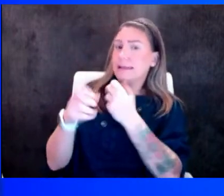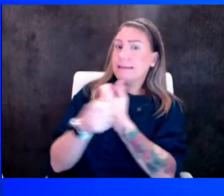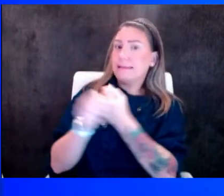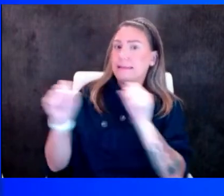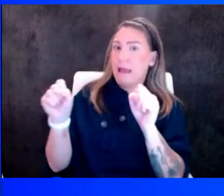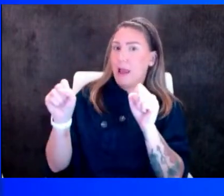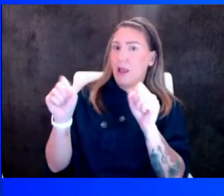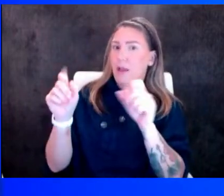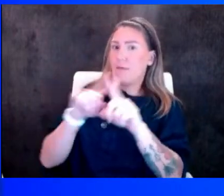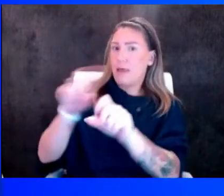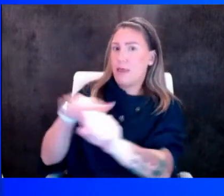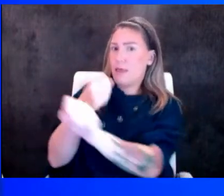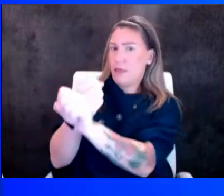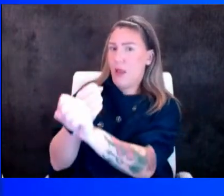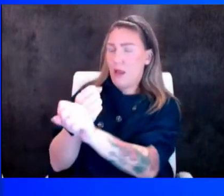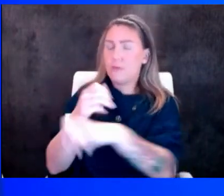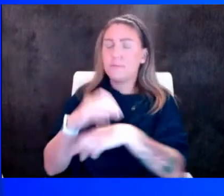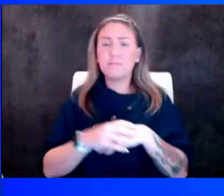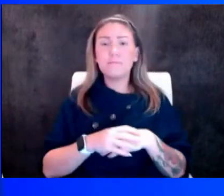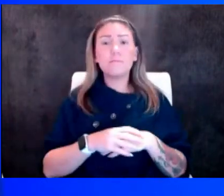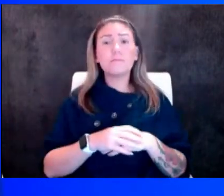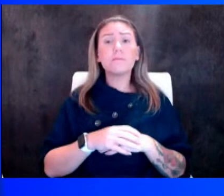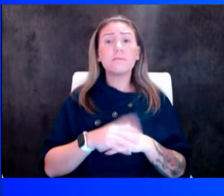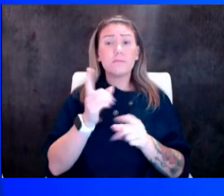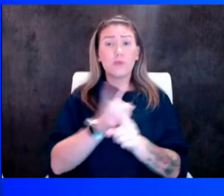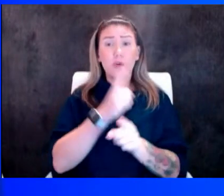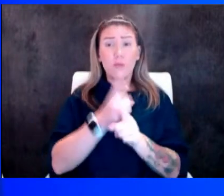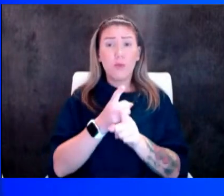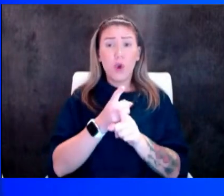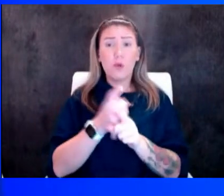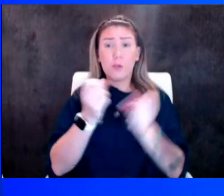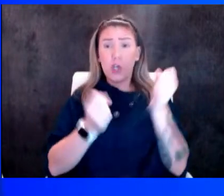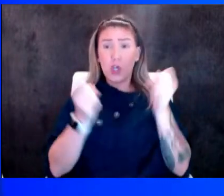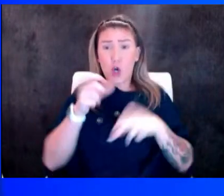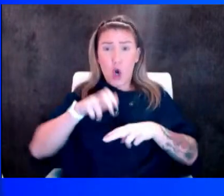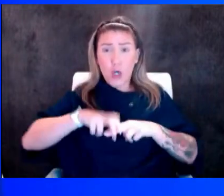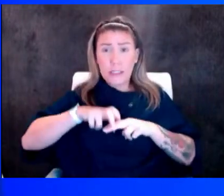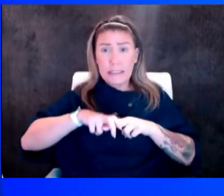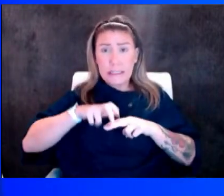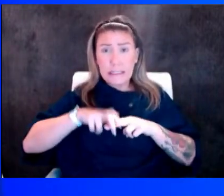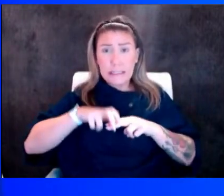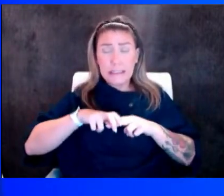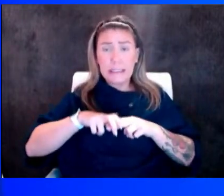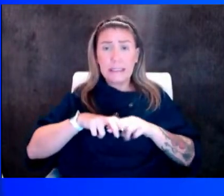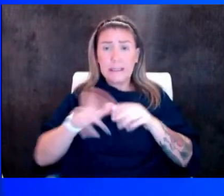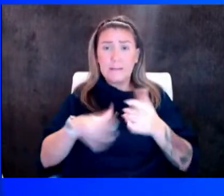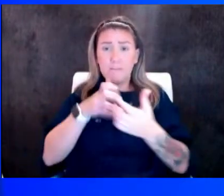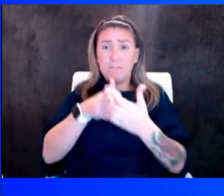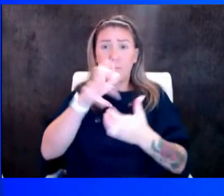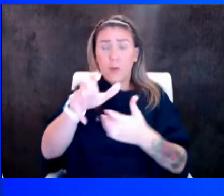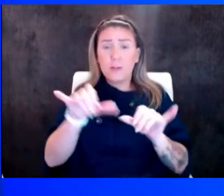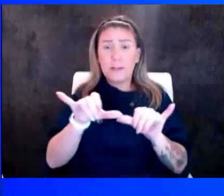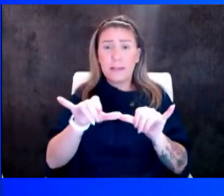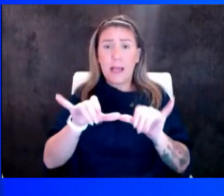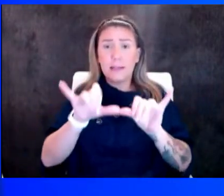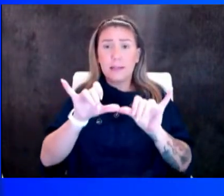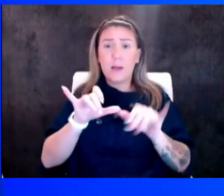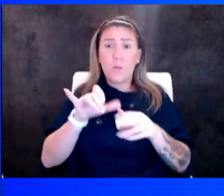using correct car seats intended for your child's size and weight, those are important ways.